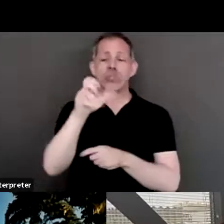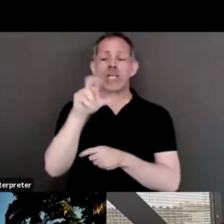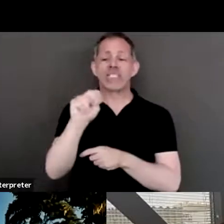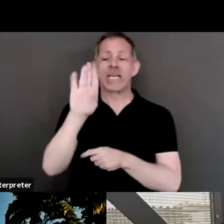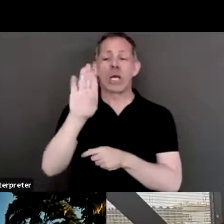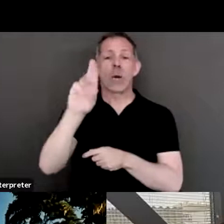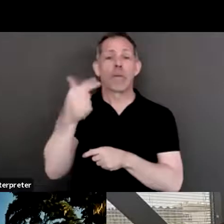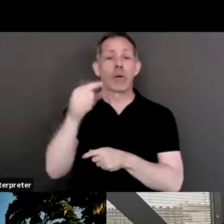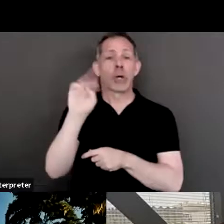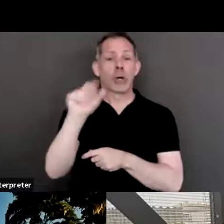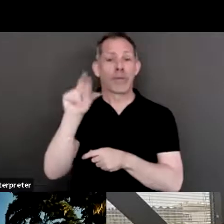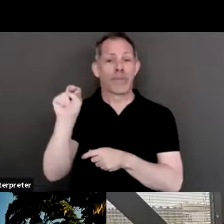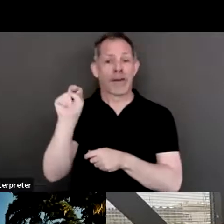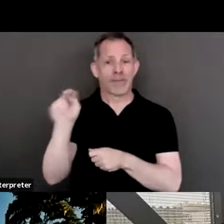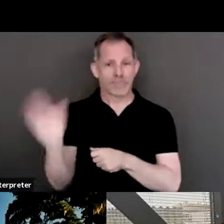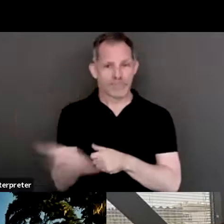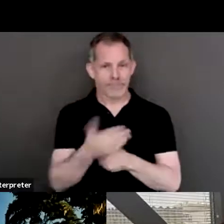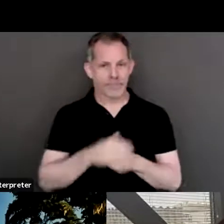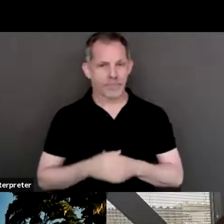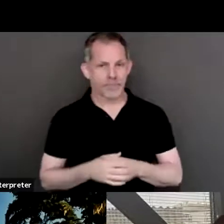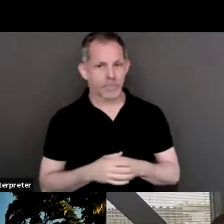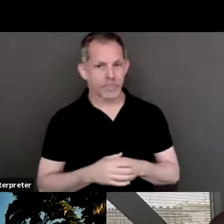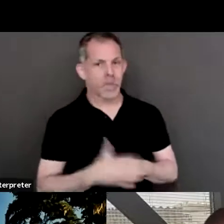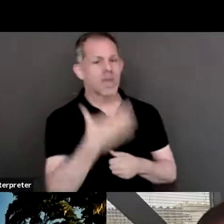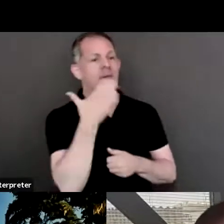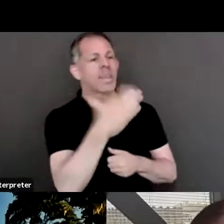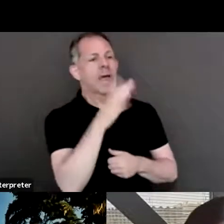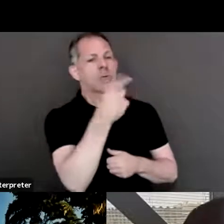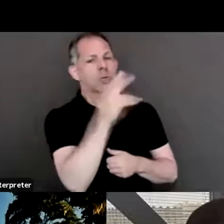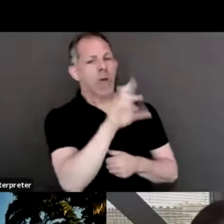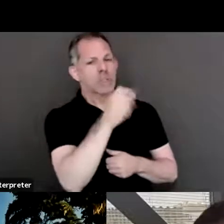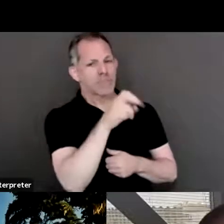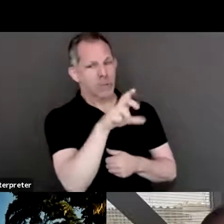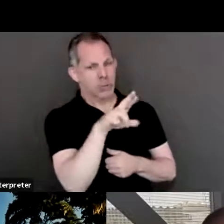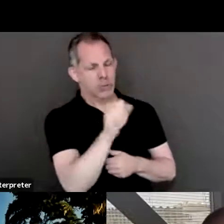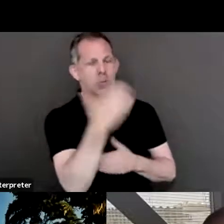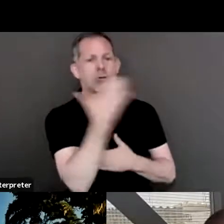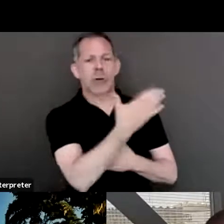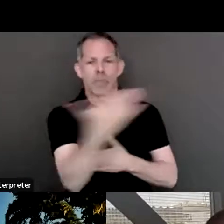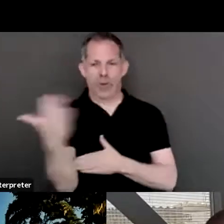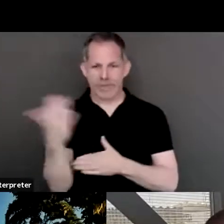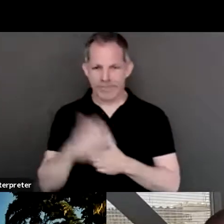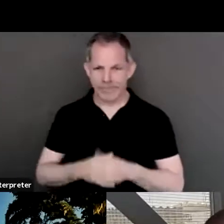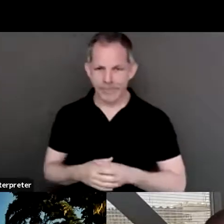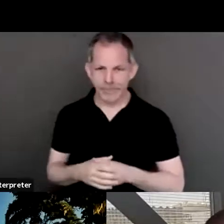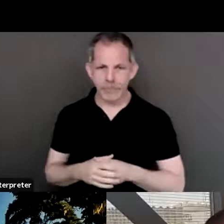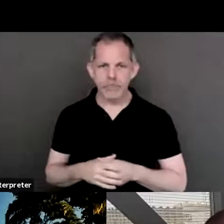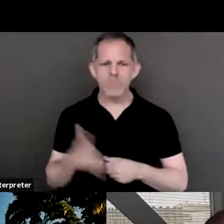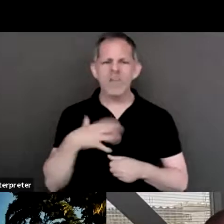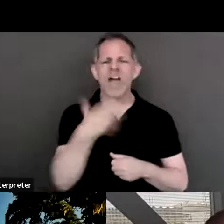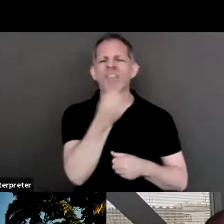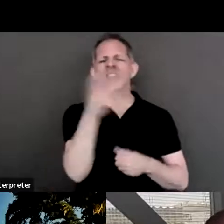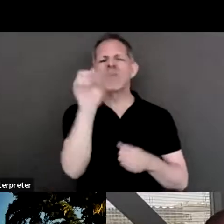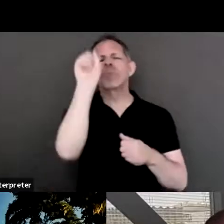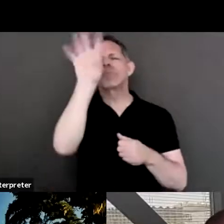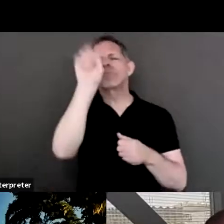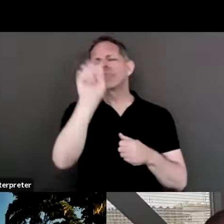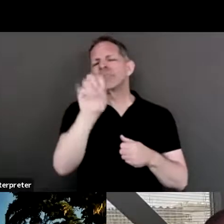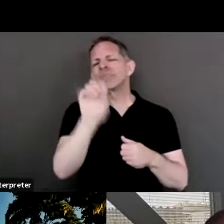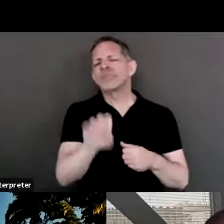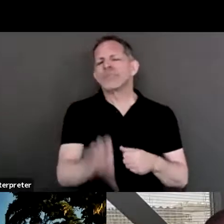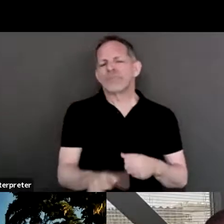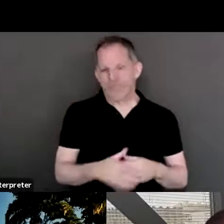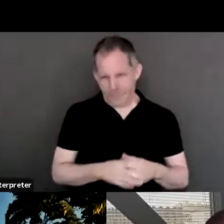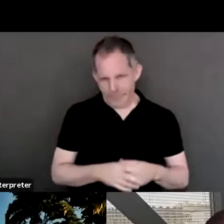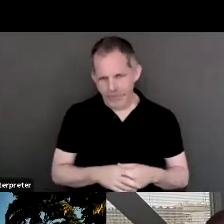Thanks, Dr. Spitters. Good morning, everyone. I have just a couple of brief things to add. And appreciate Dr. Spitters giving